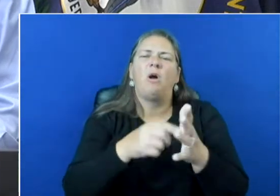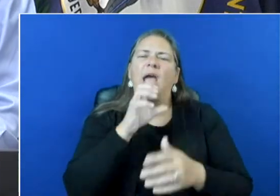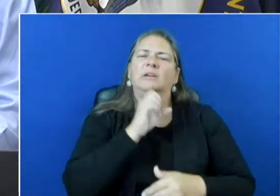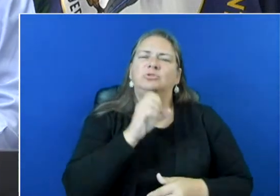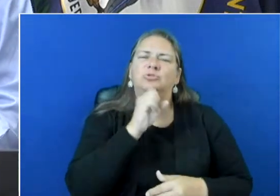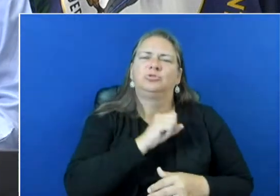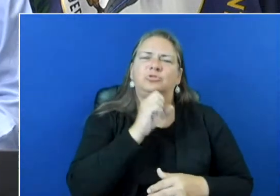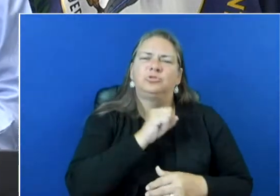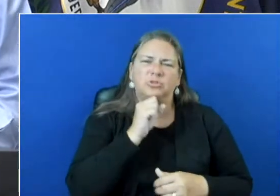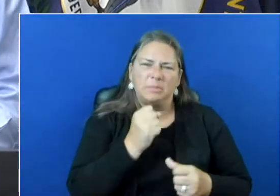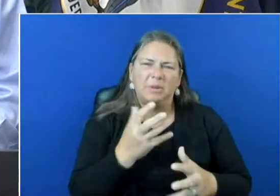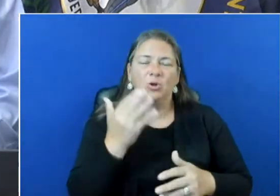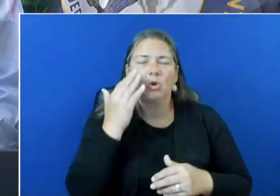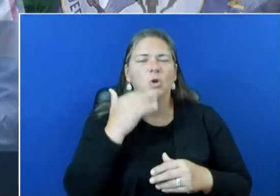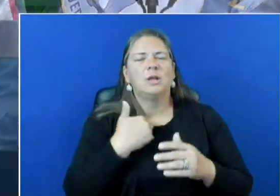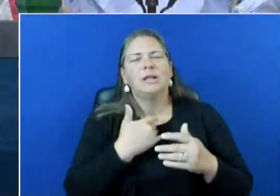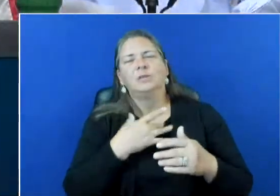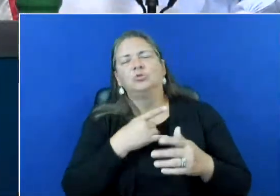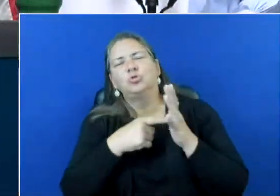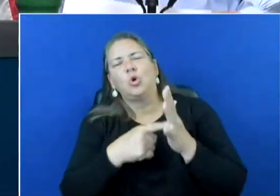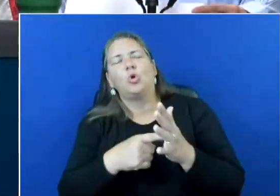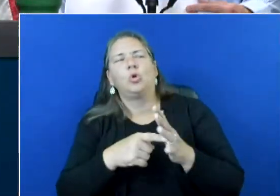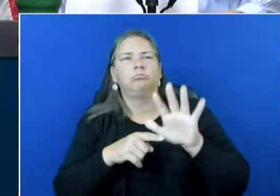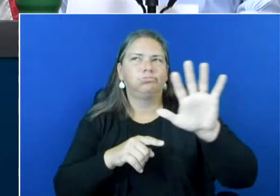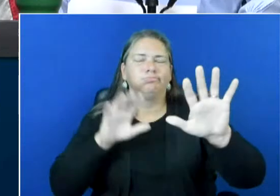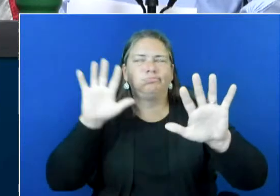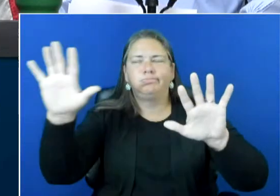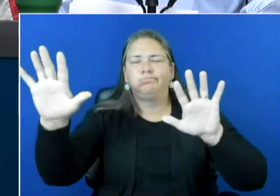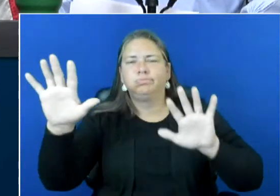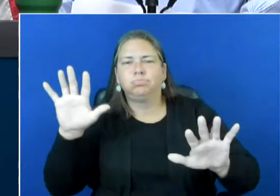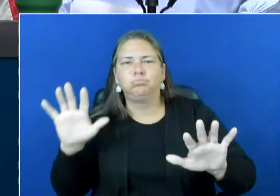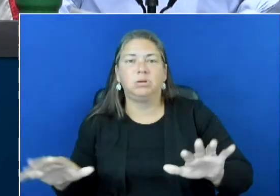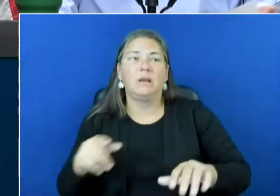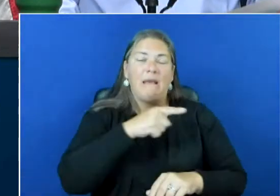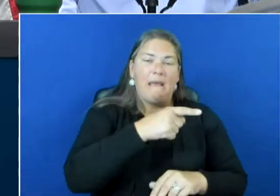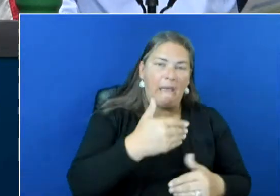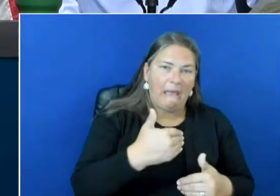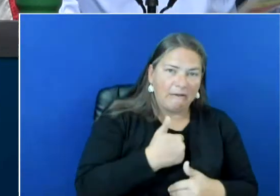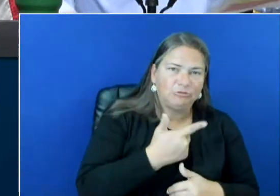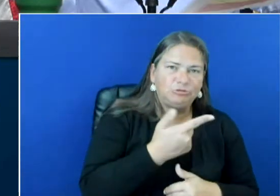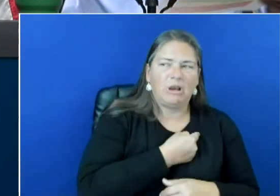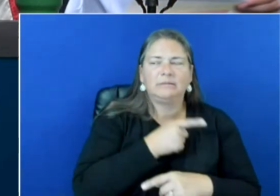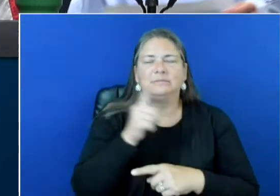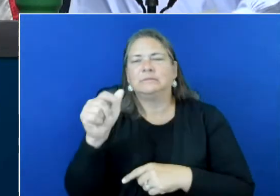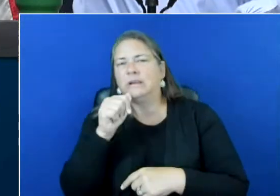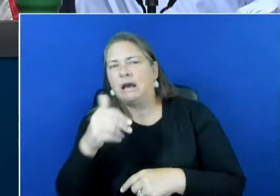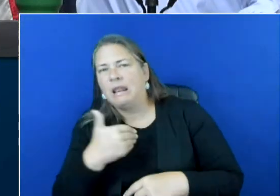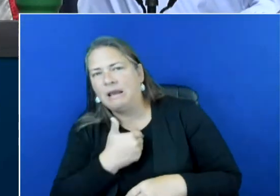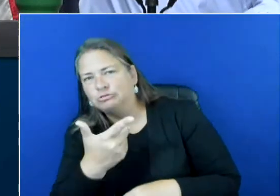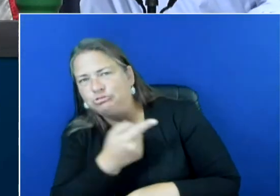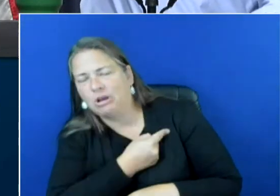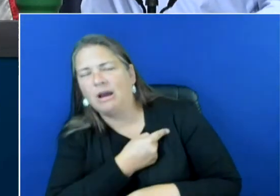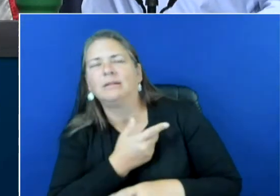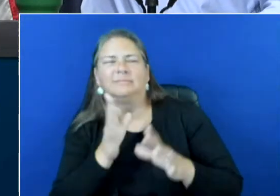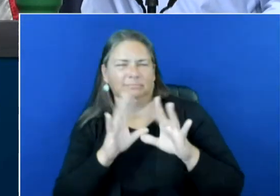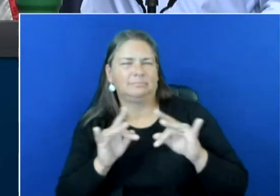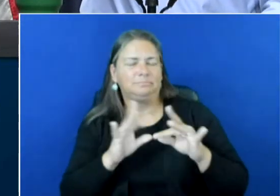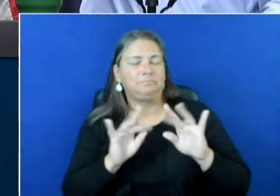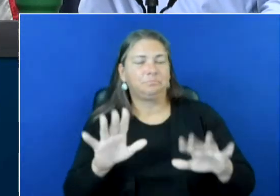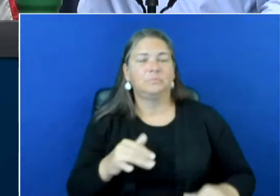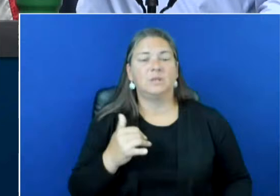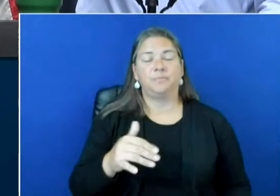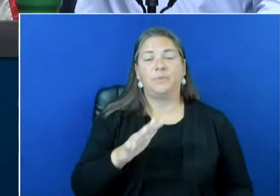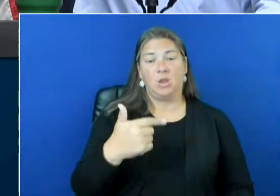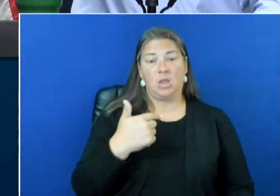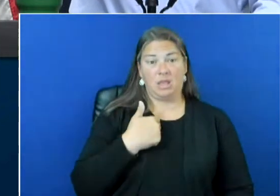both demographics of who is and is not vaccinated and geography. So In other good news, we're up 1 percentage